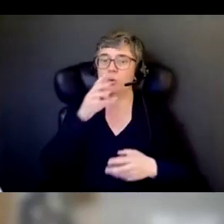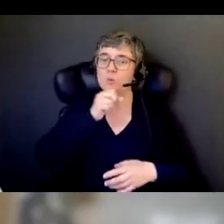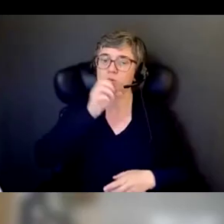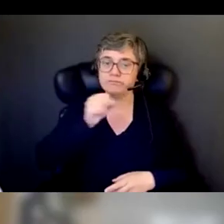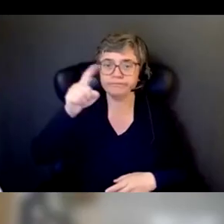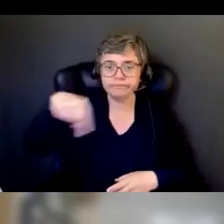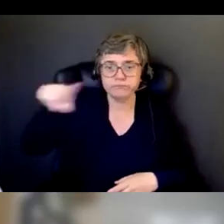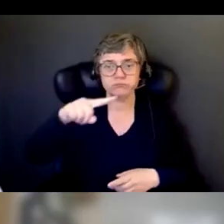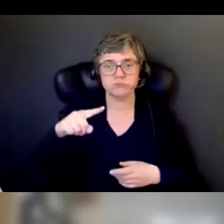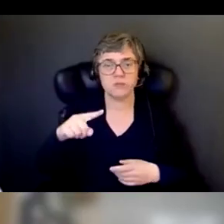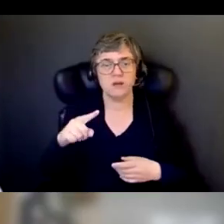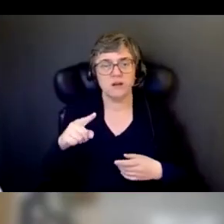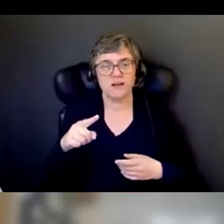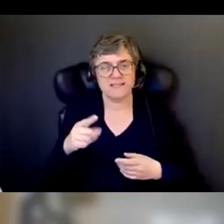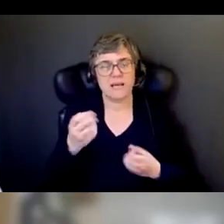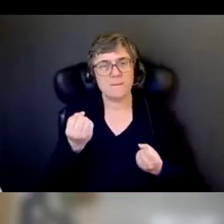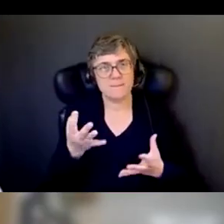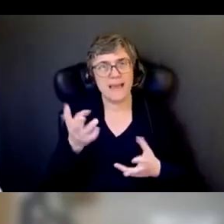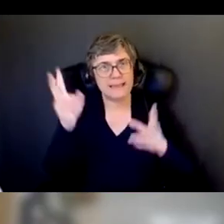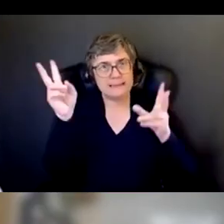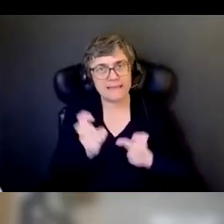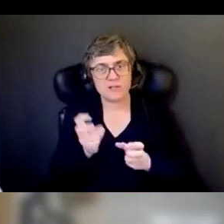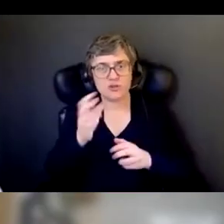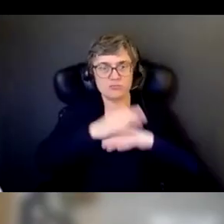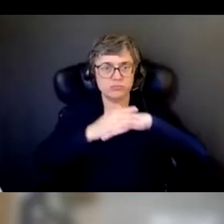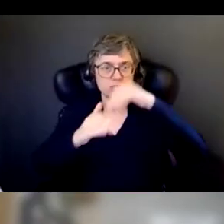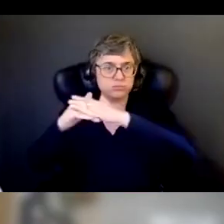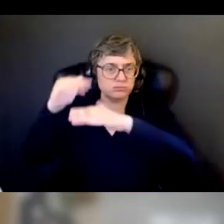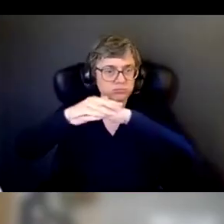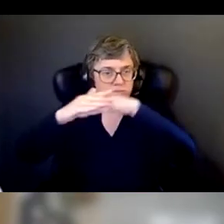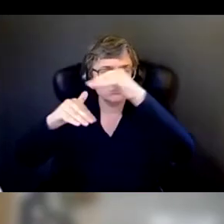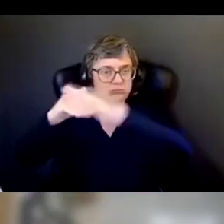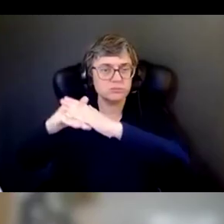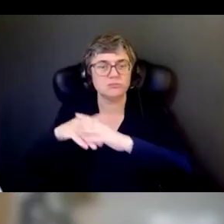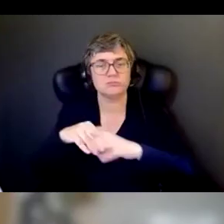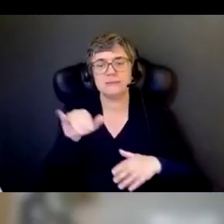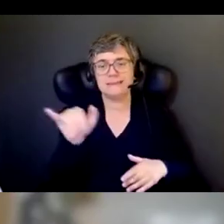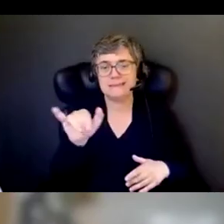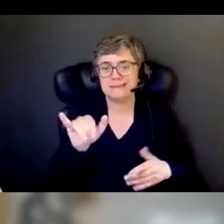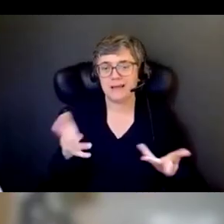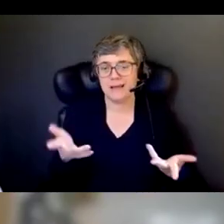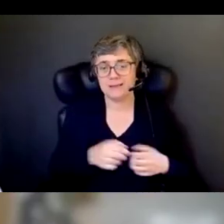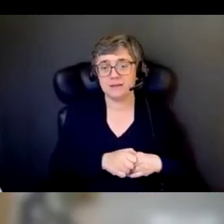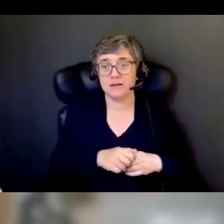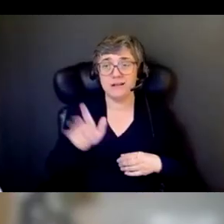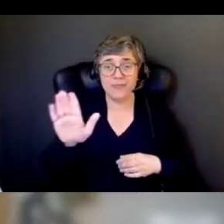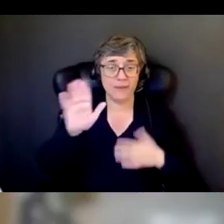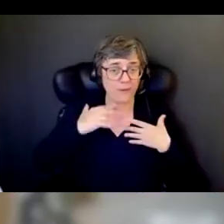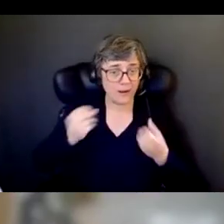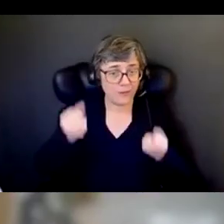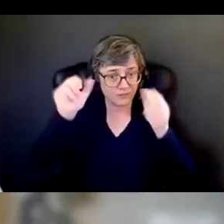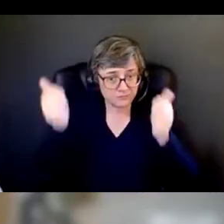grief and loss. For us in rural communities, transportation barriers, and financial